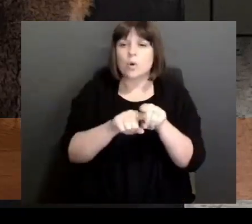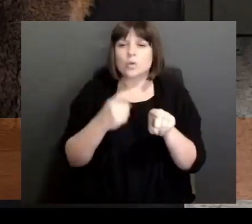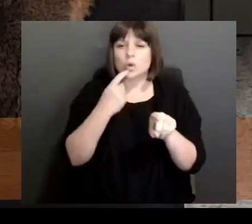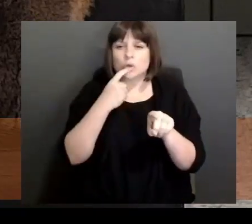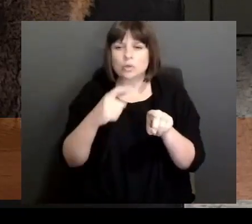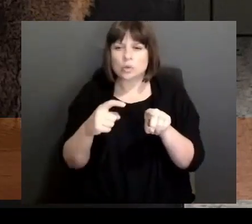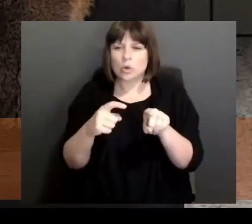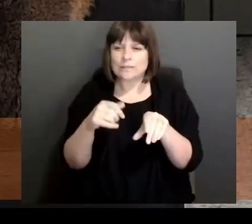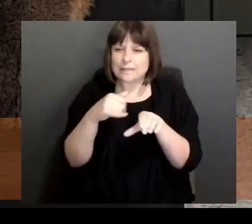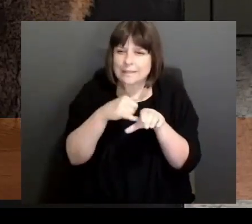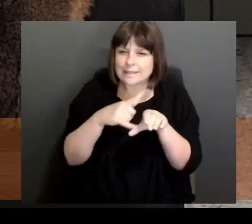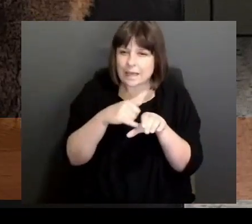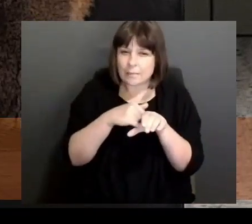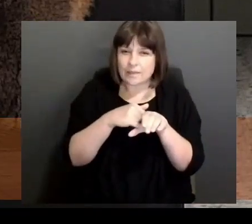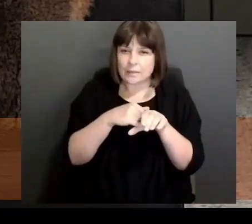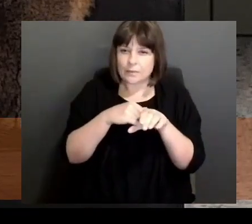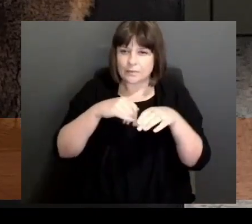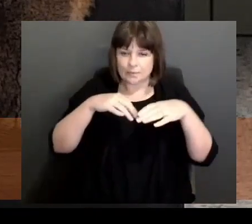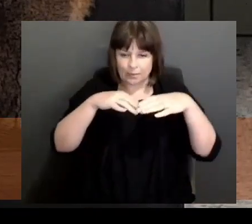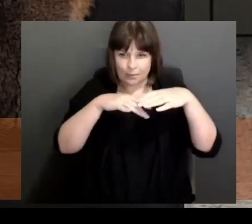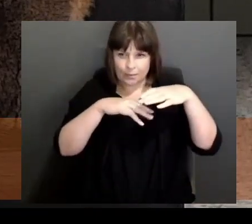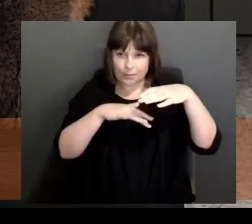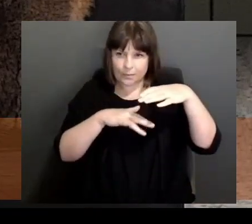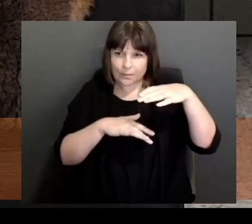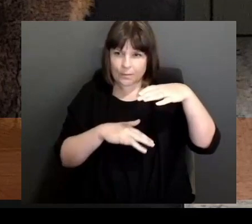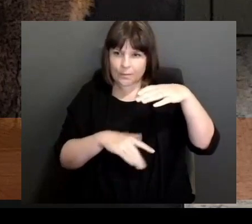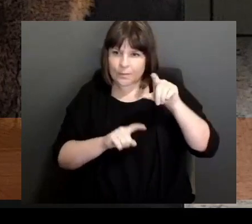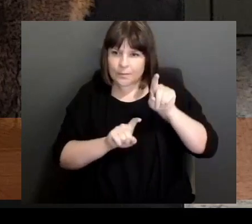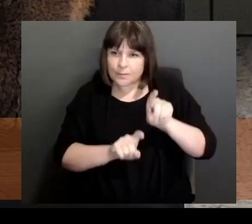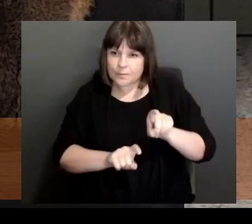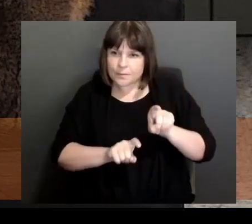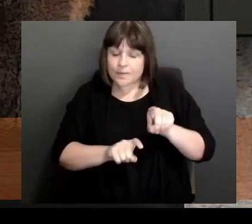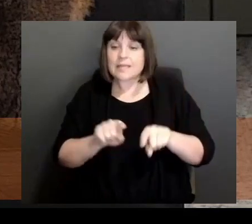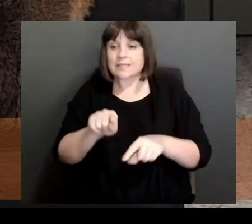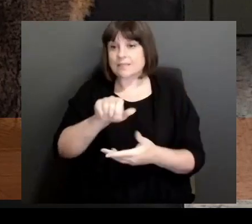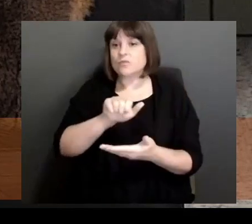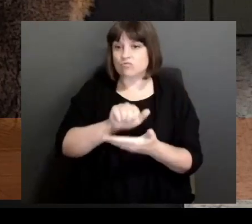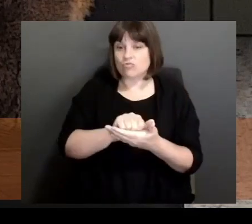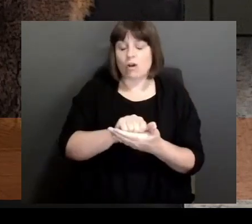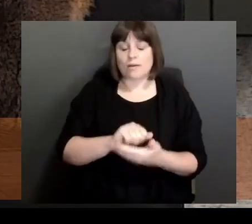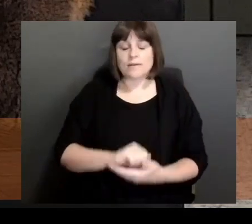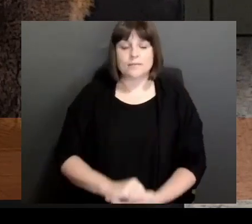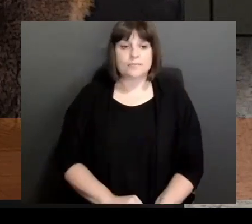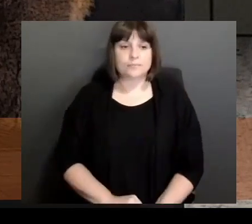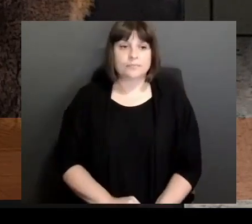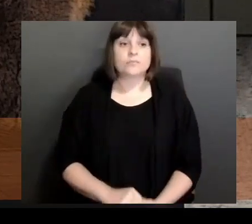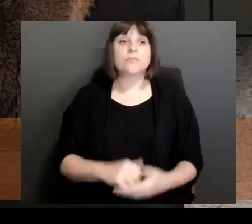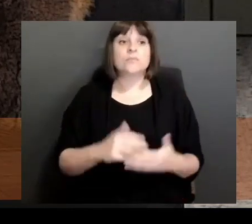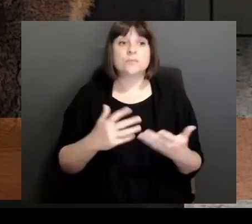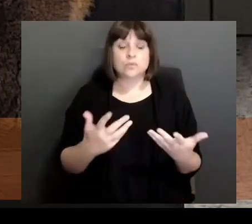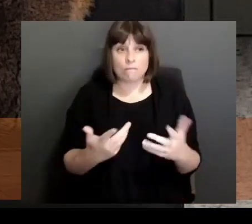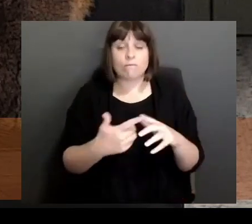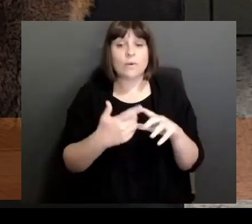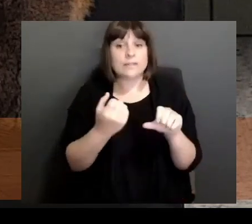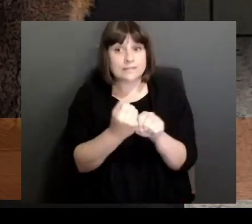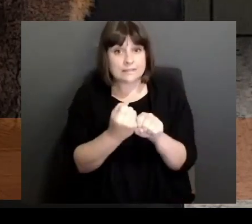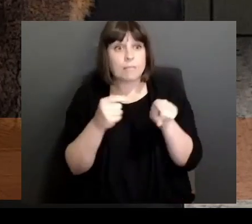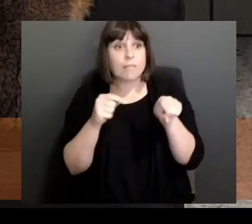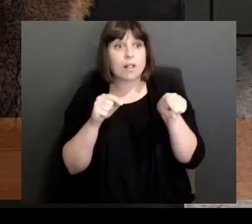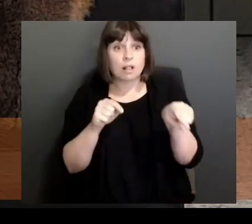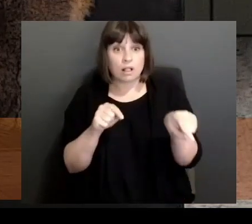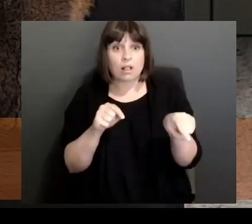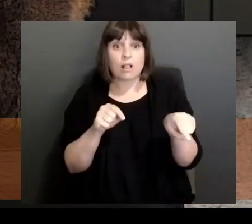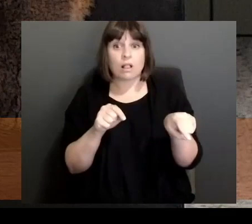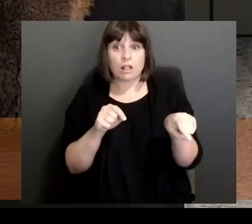those places. That's correct. So as a point by way of example, there are